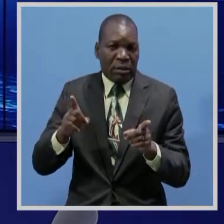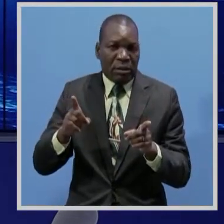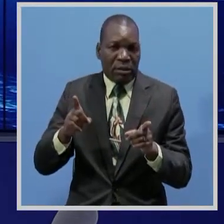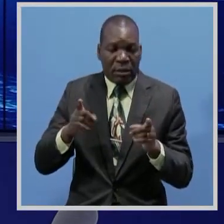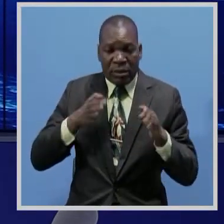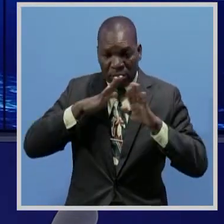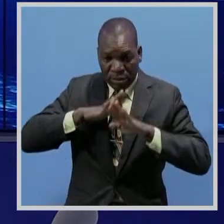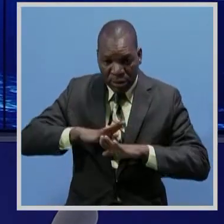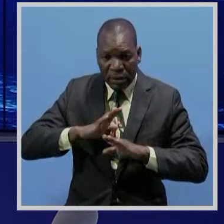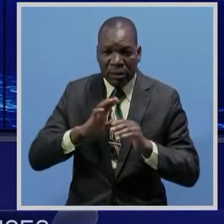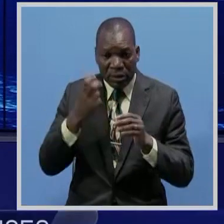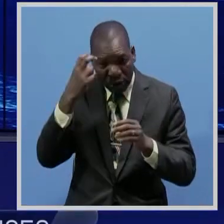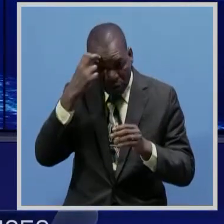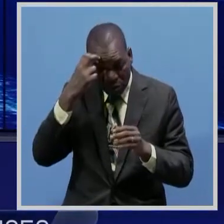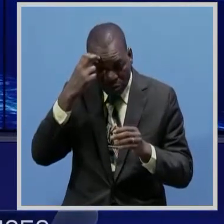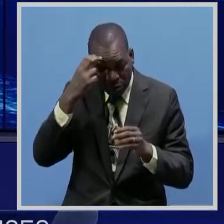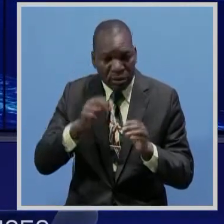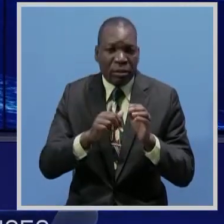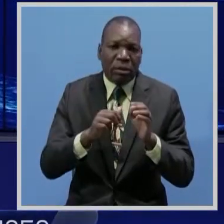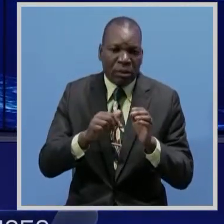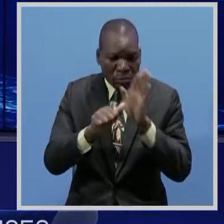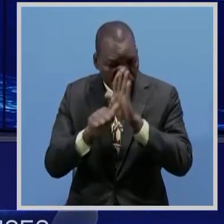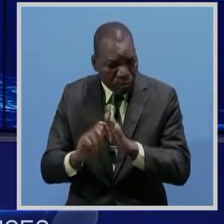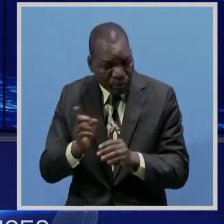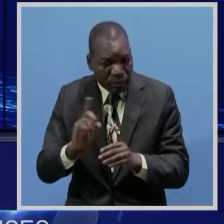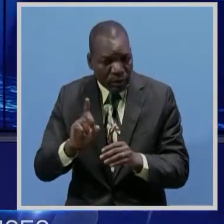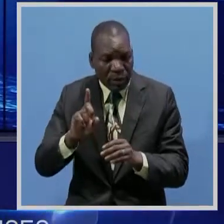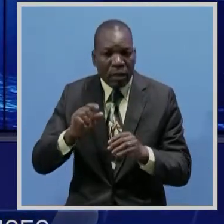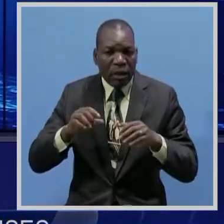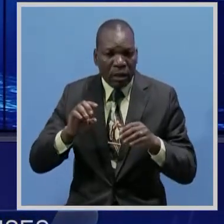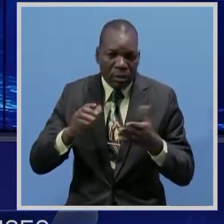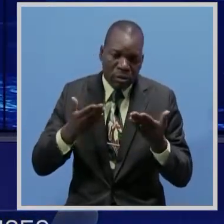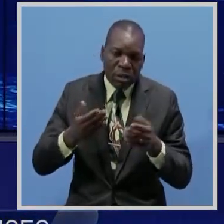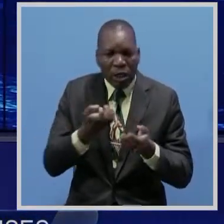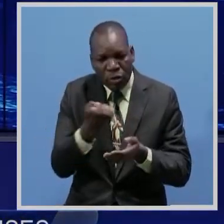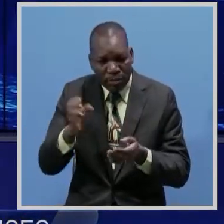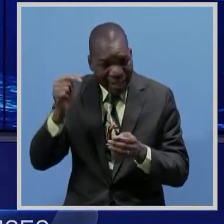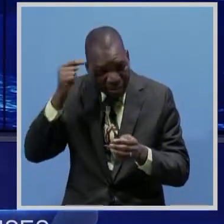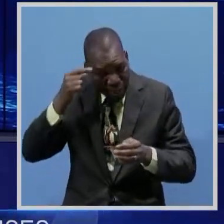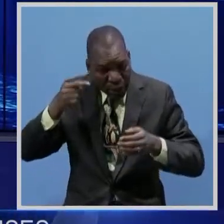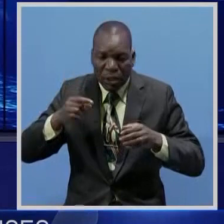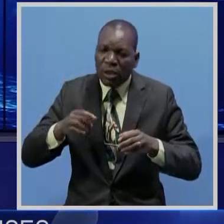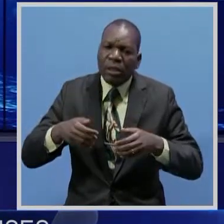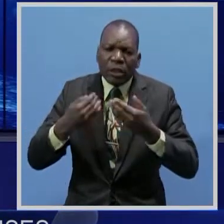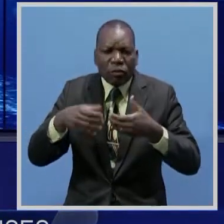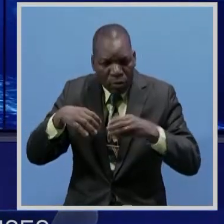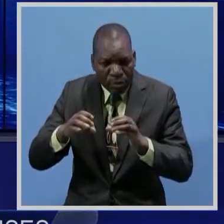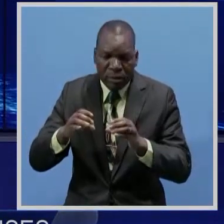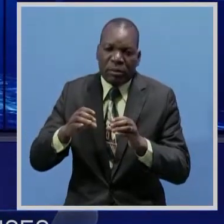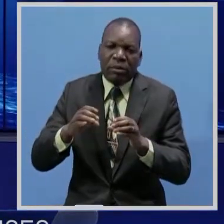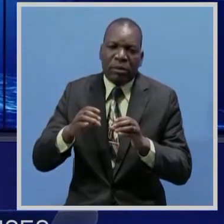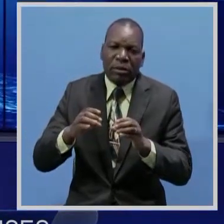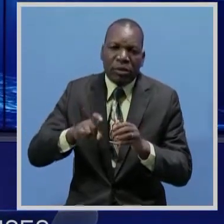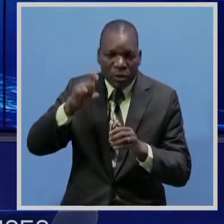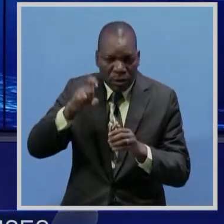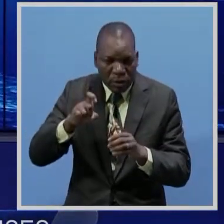of peace and security. The head of state says government will continue providing equipment which is needed for the police to maintain